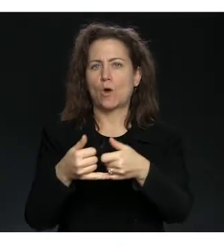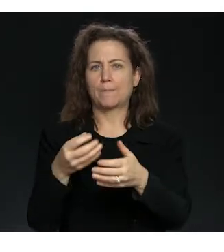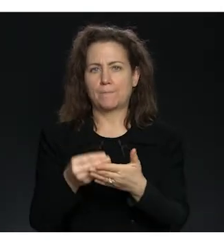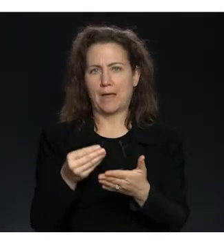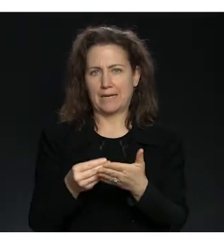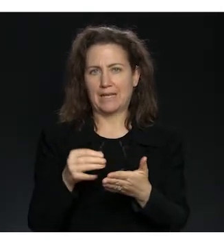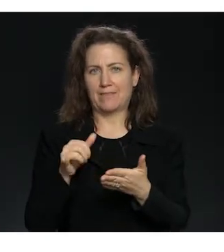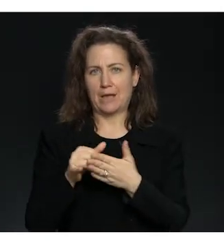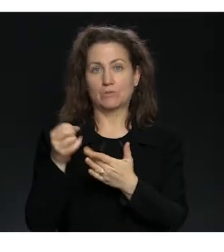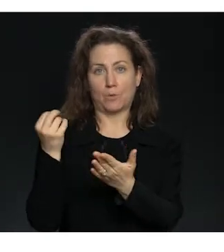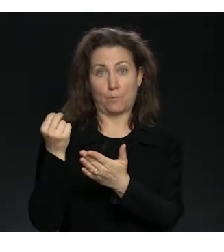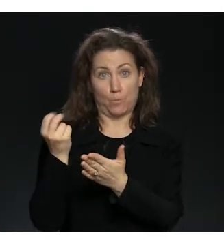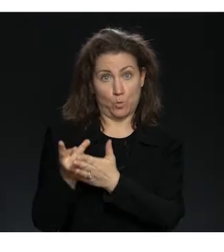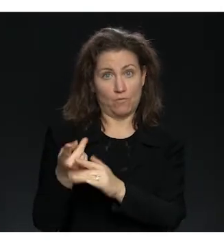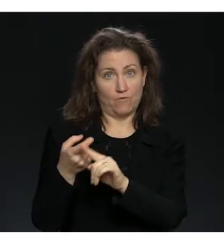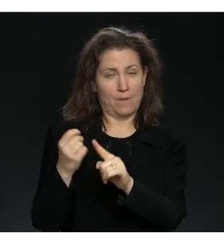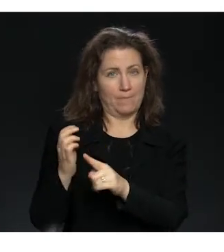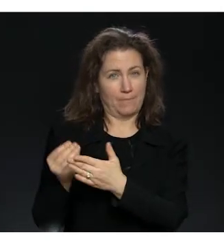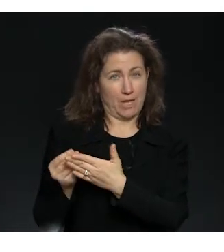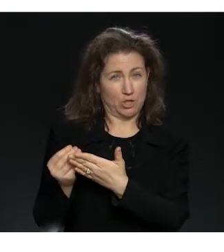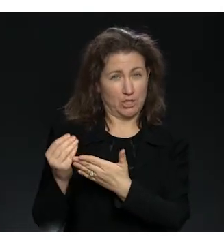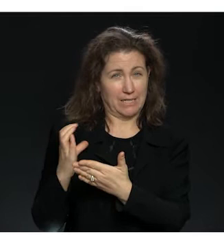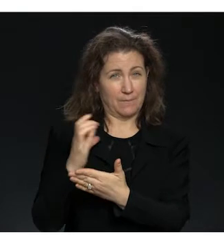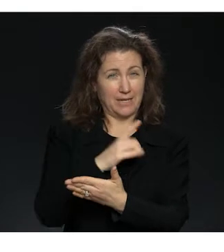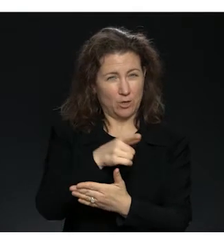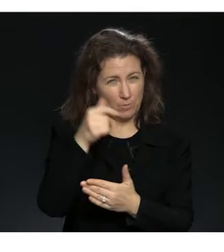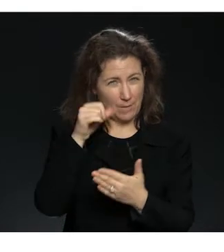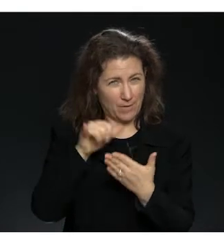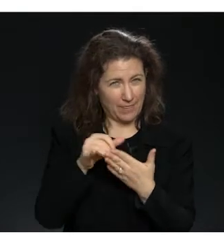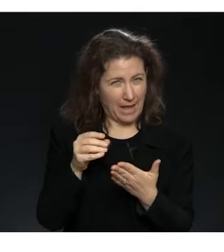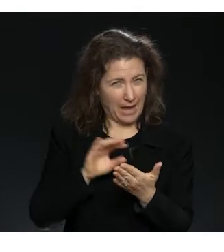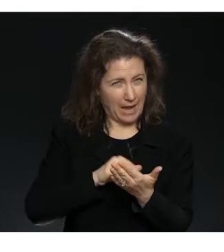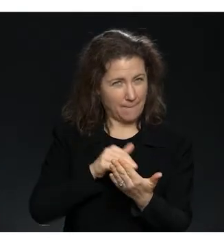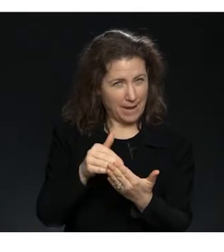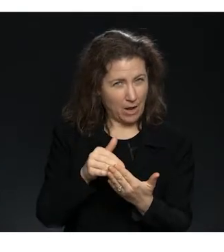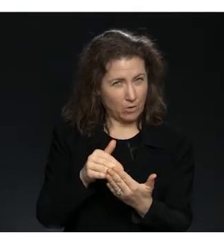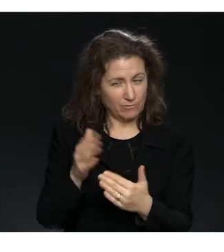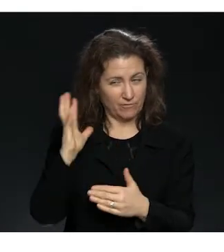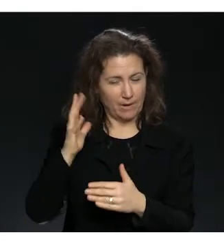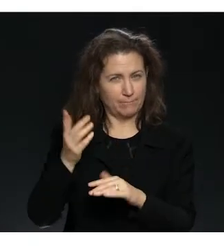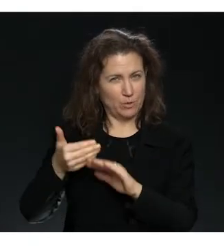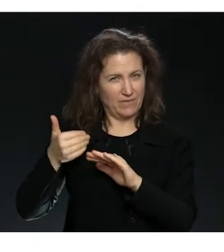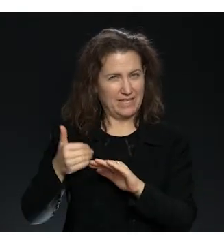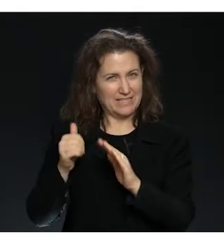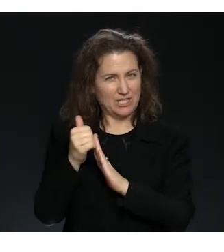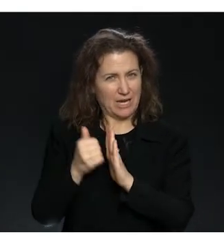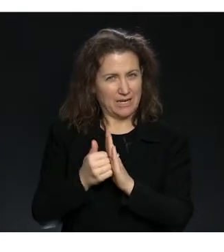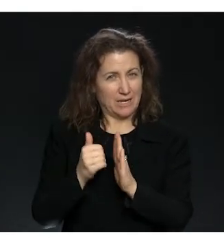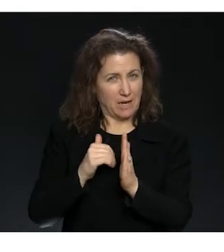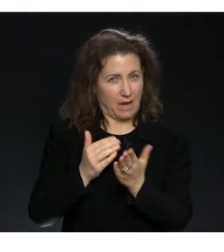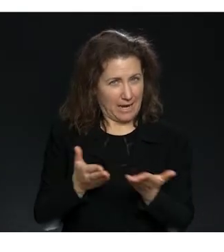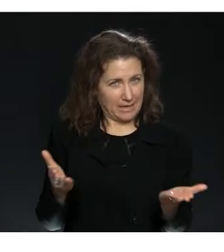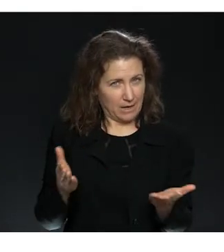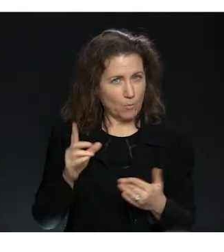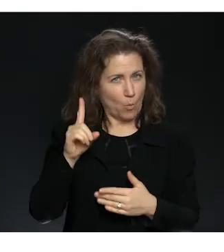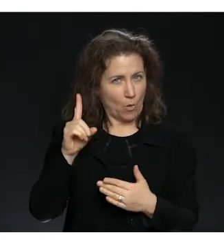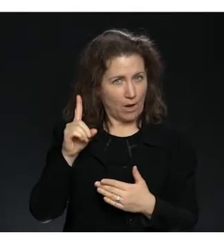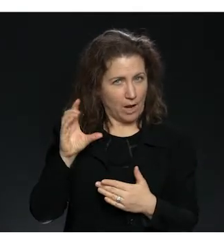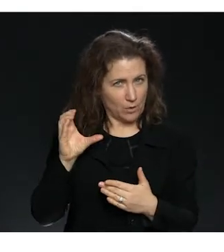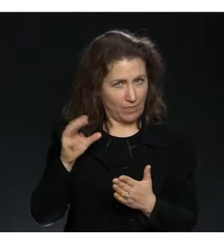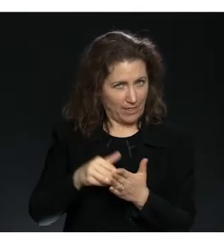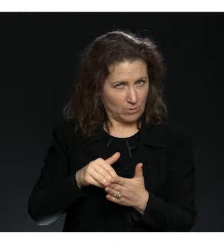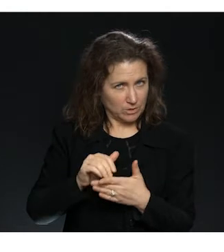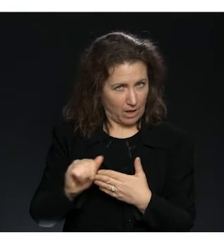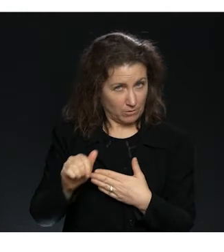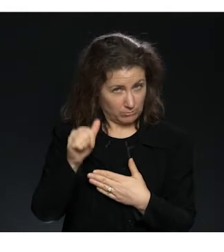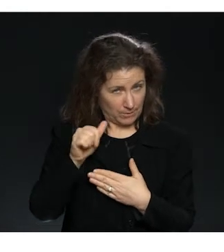correctly from the previous agenda item, was $100,000. So those grants